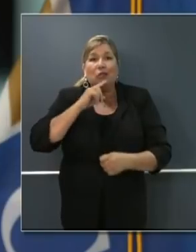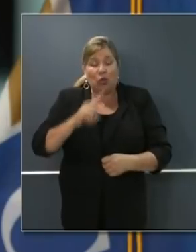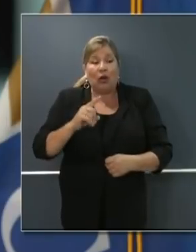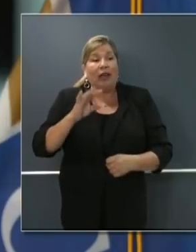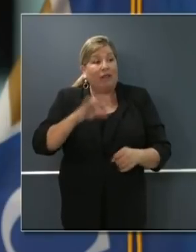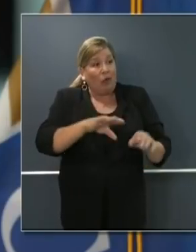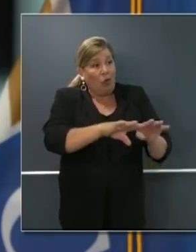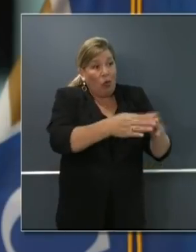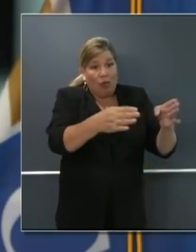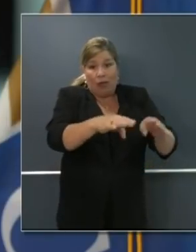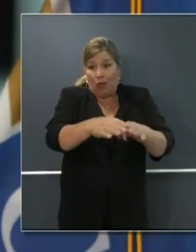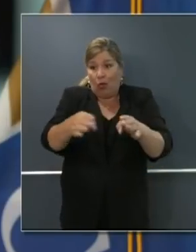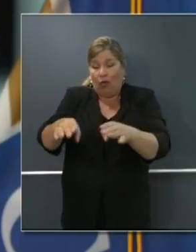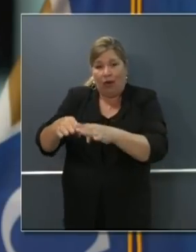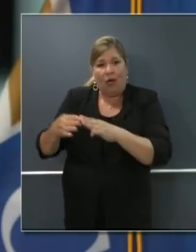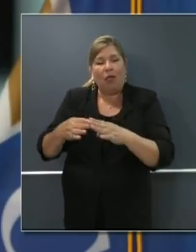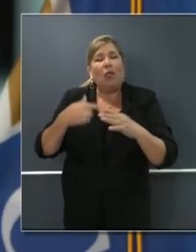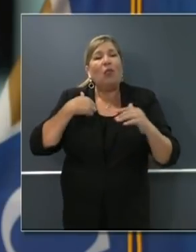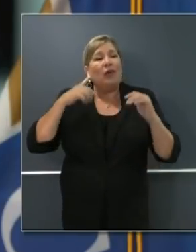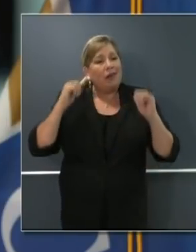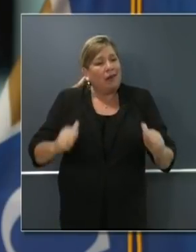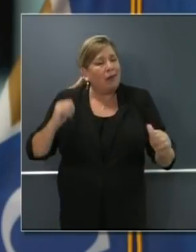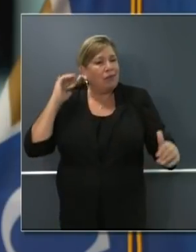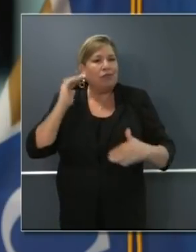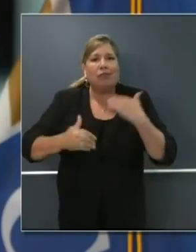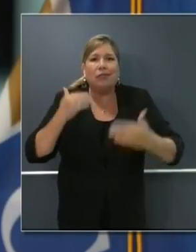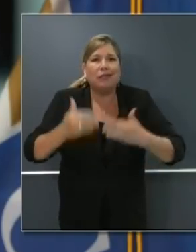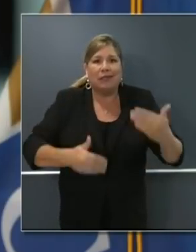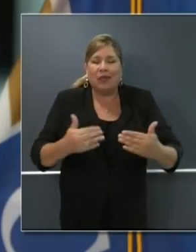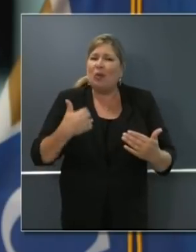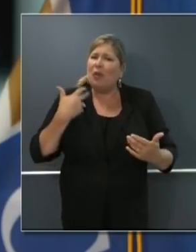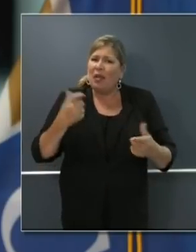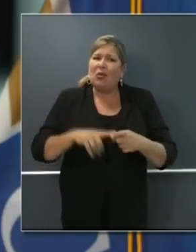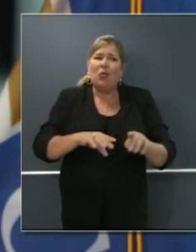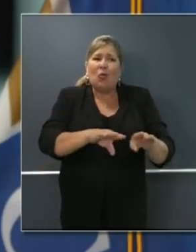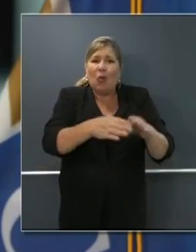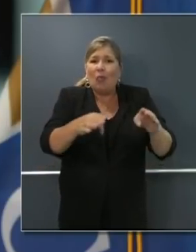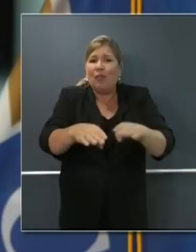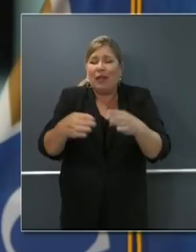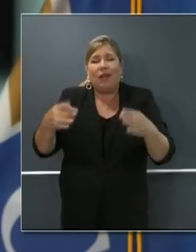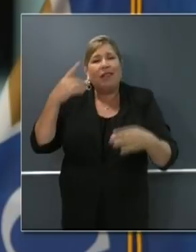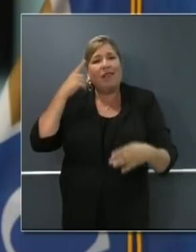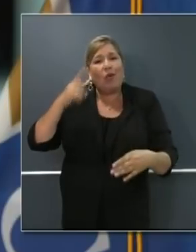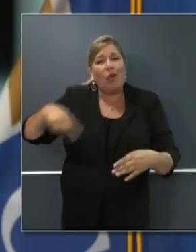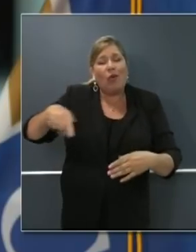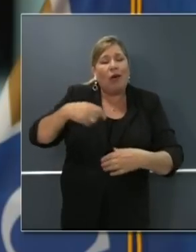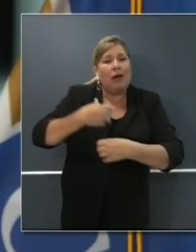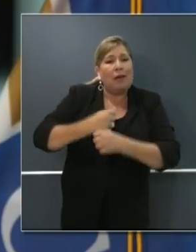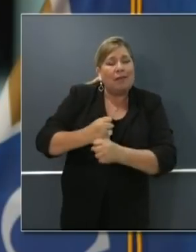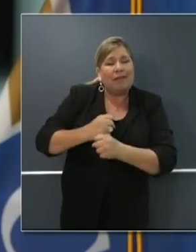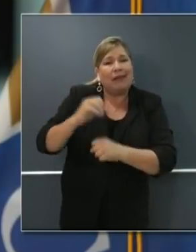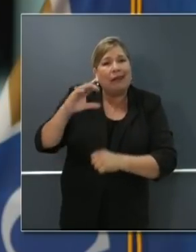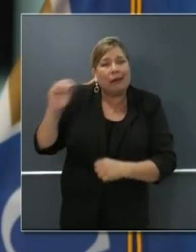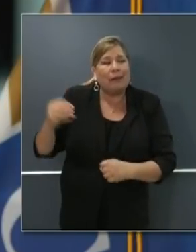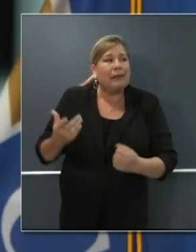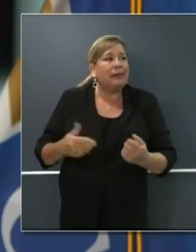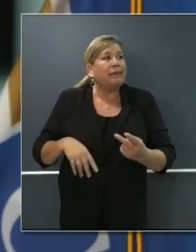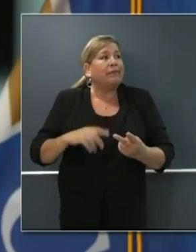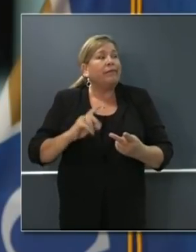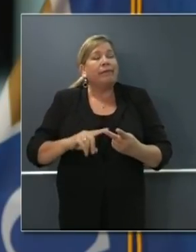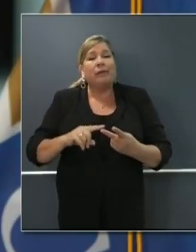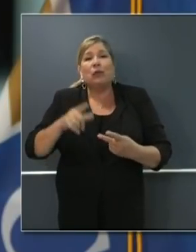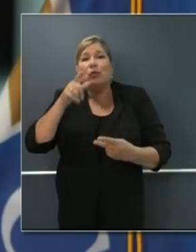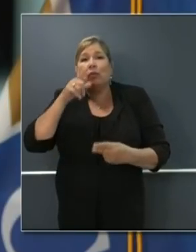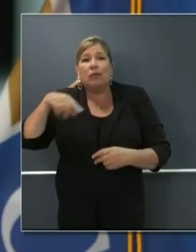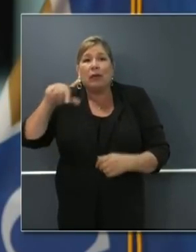these modifications for manufacturers, for retailers, hospitality industry, and again, remind